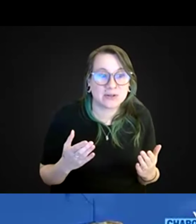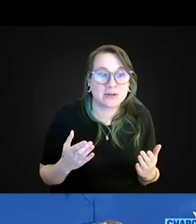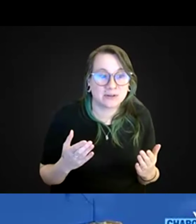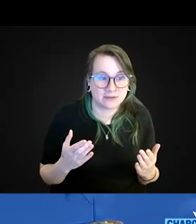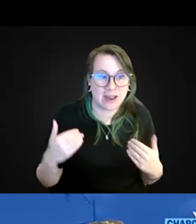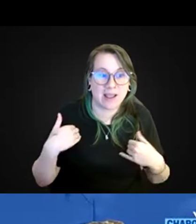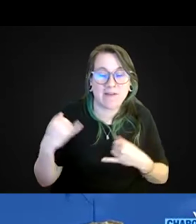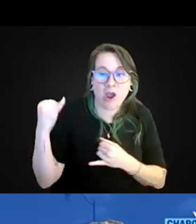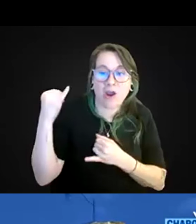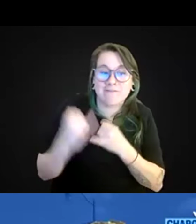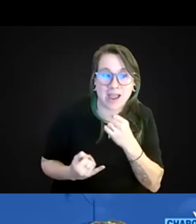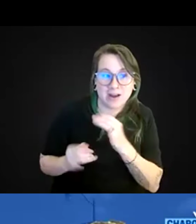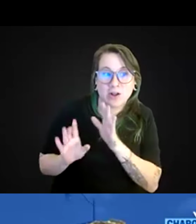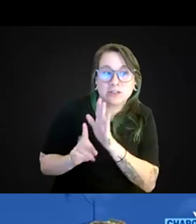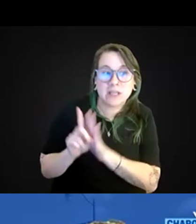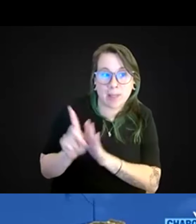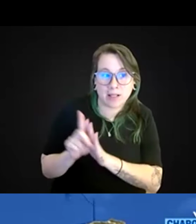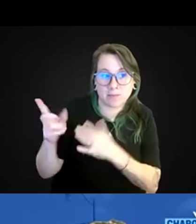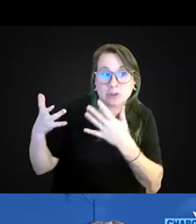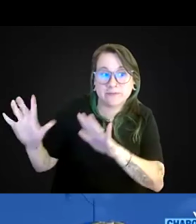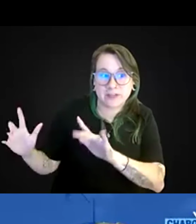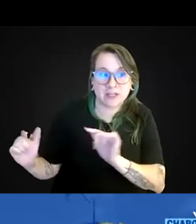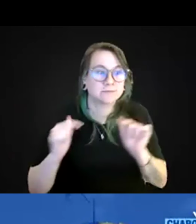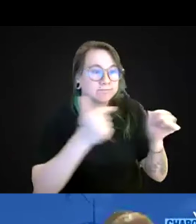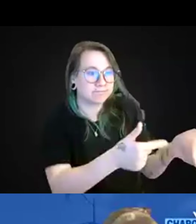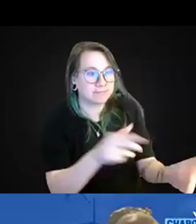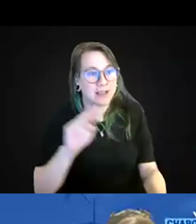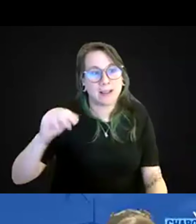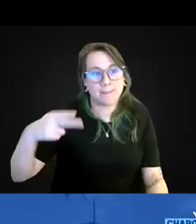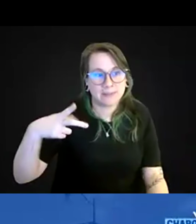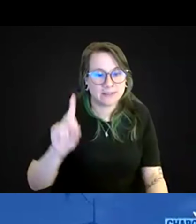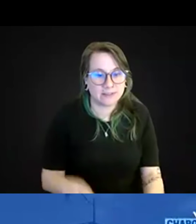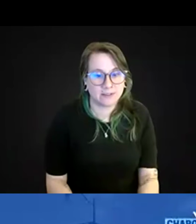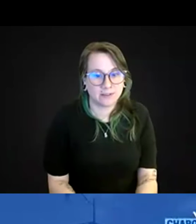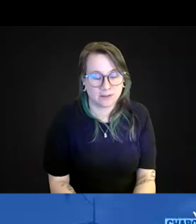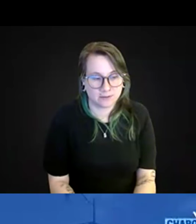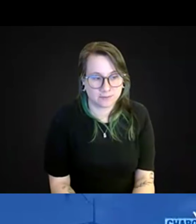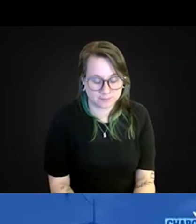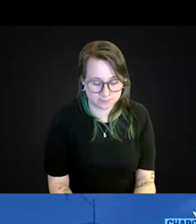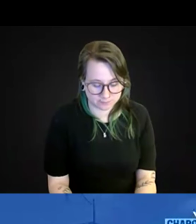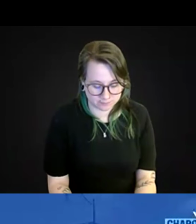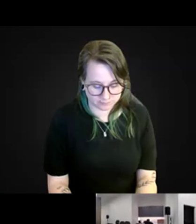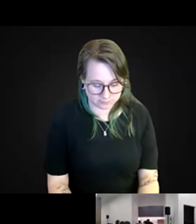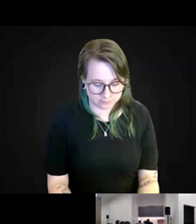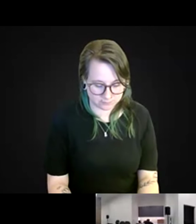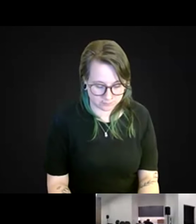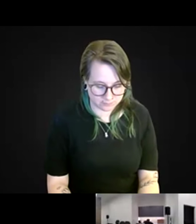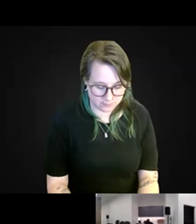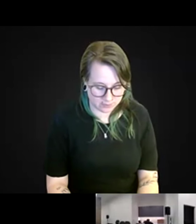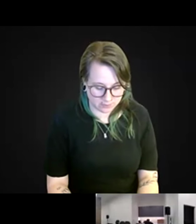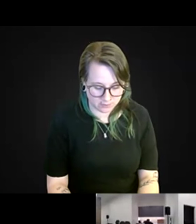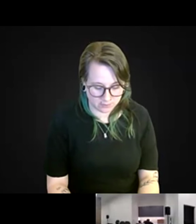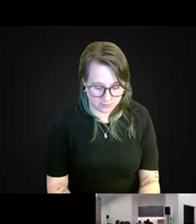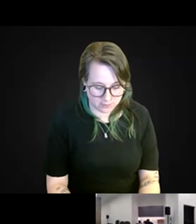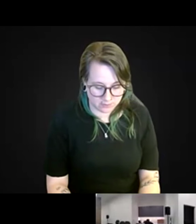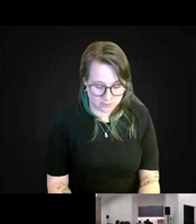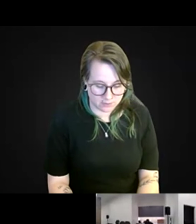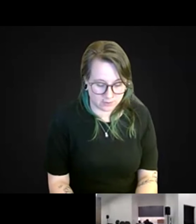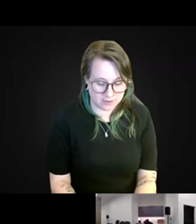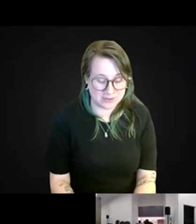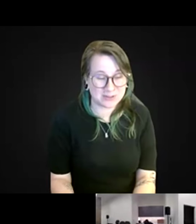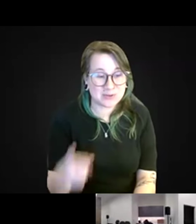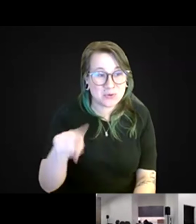final developers and then we'll go to MPD. okay? So y'all have been waiting very patiently since 7 o'clock.